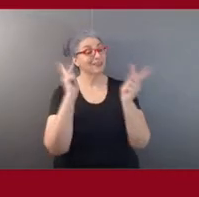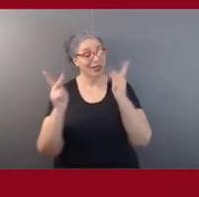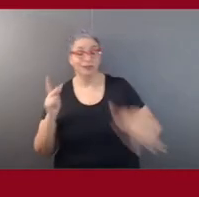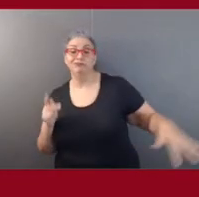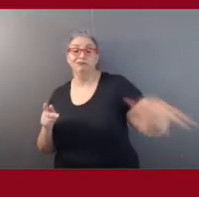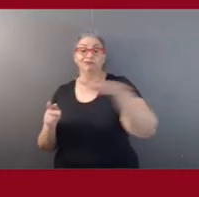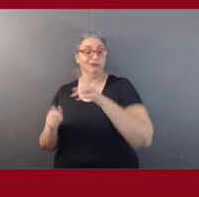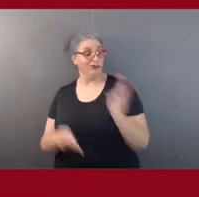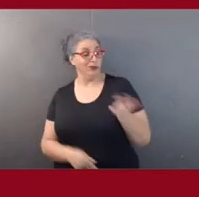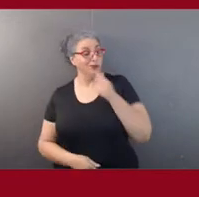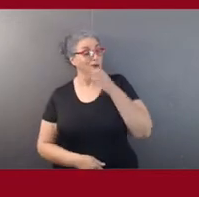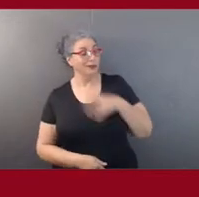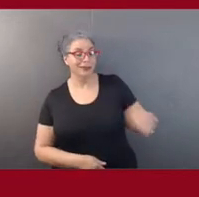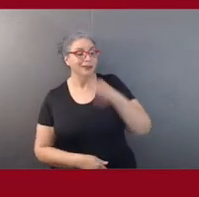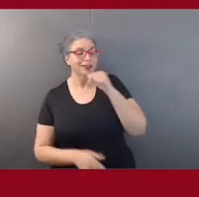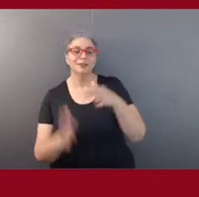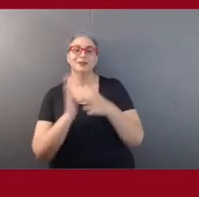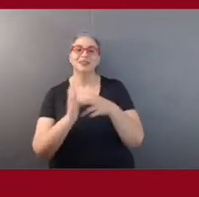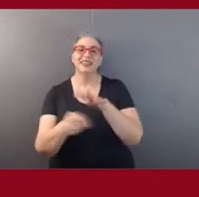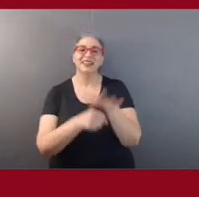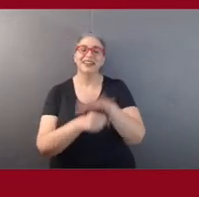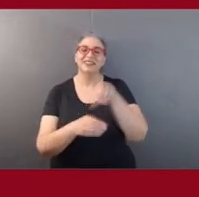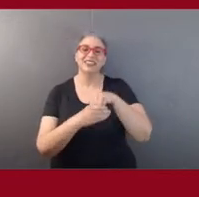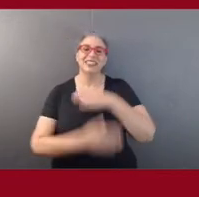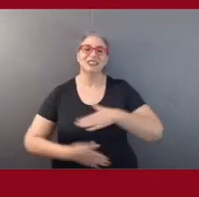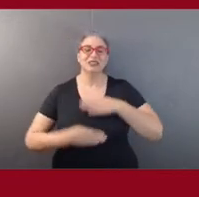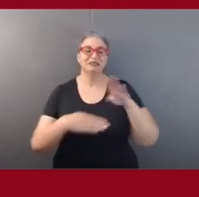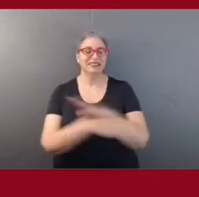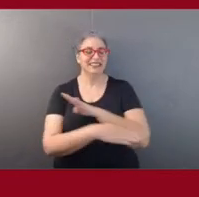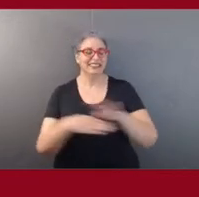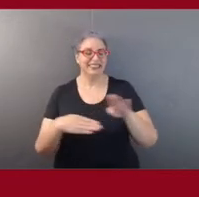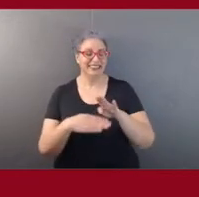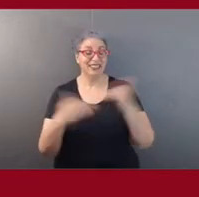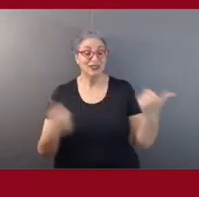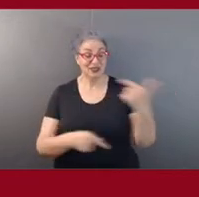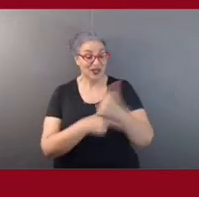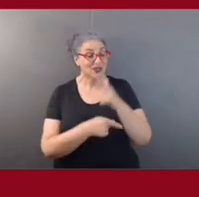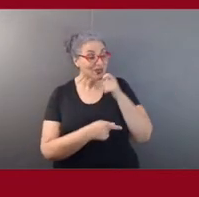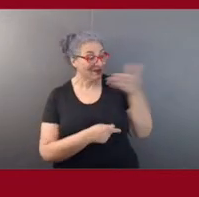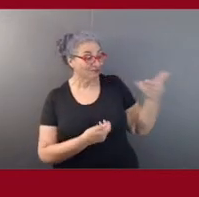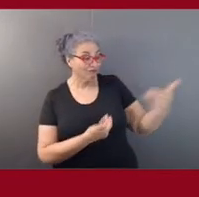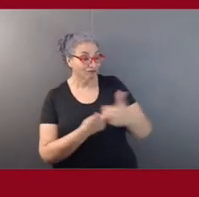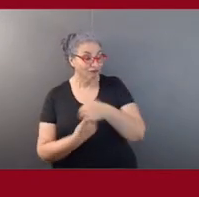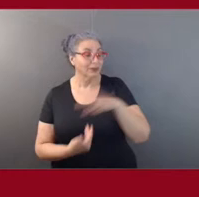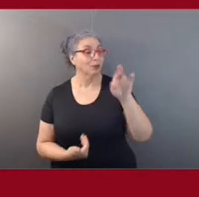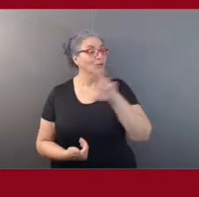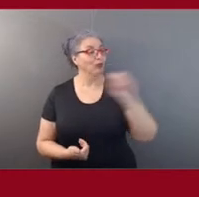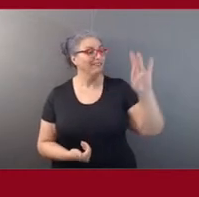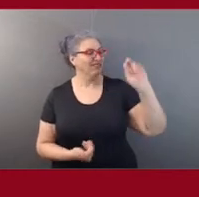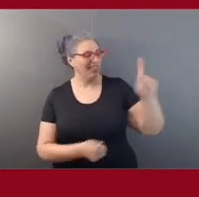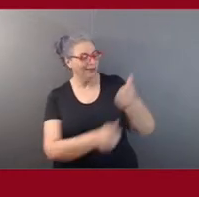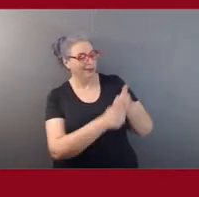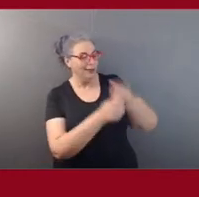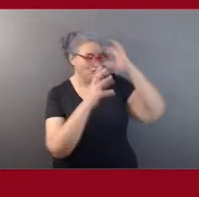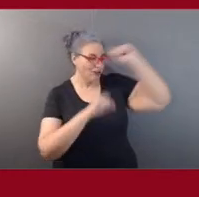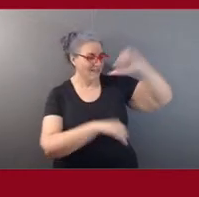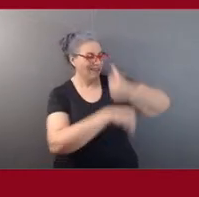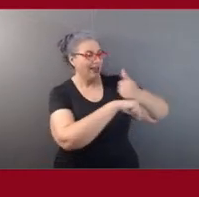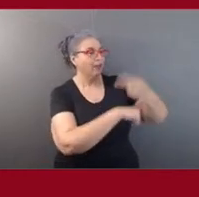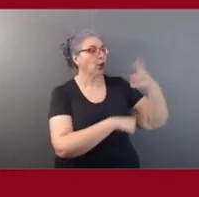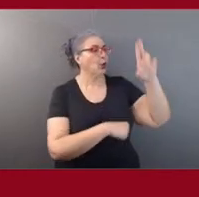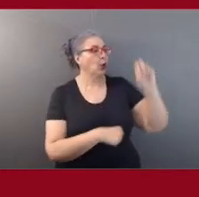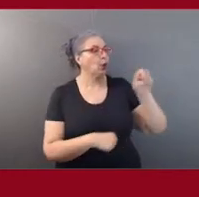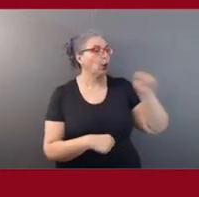visibility for historically underrepresented groups in the entertainment industry. Please welcome Brie Frank, president and founder of Hugh You